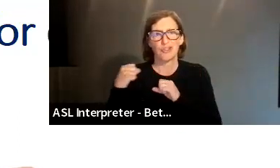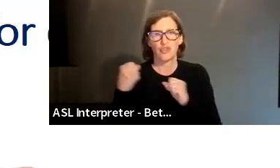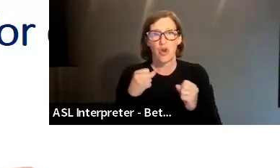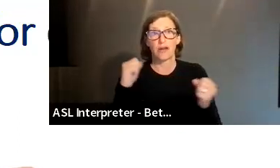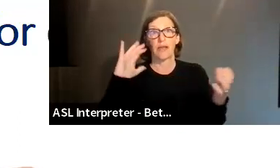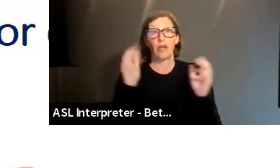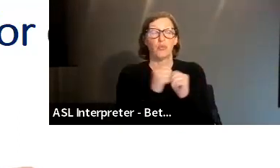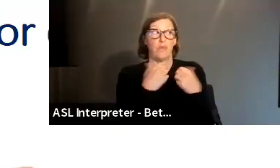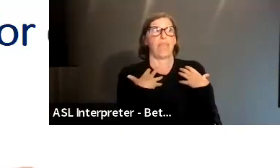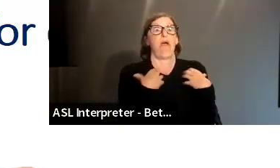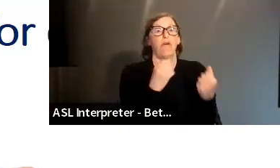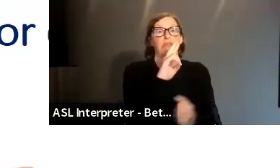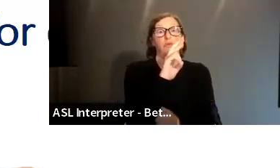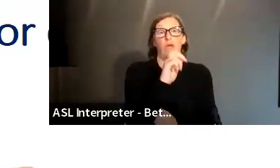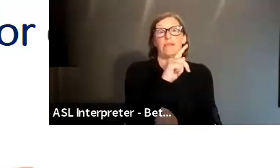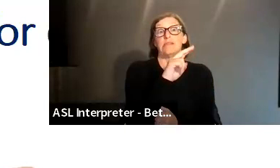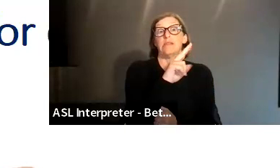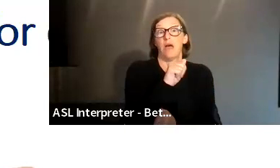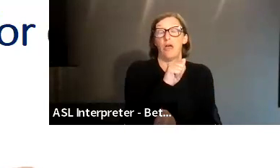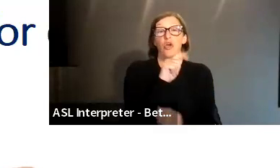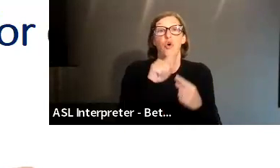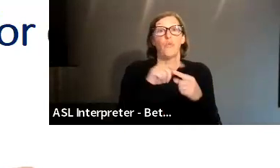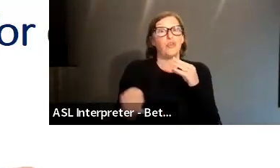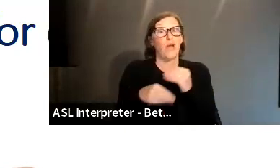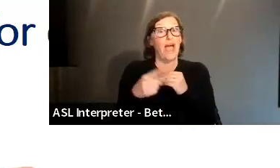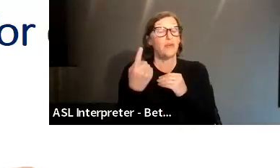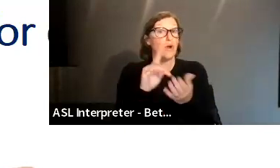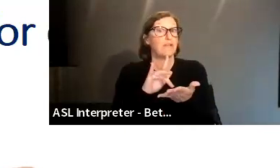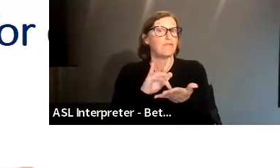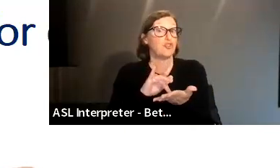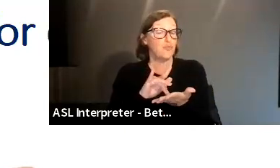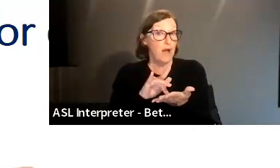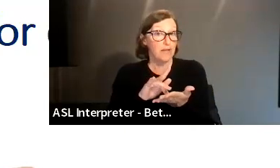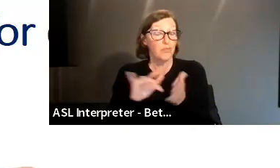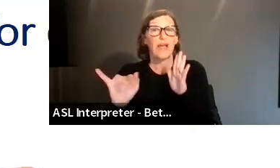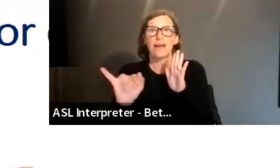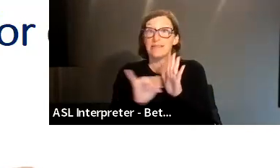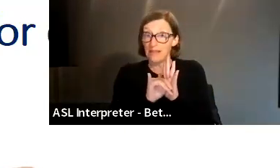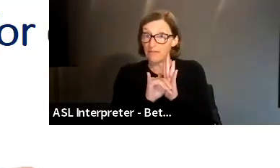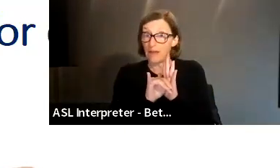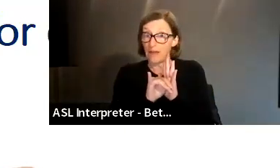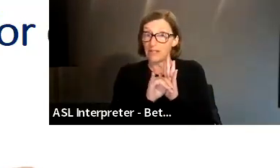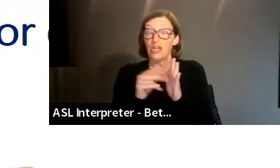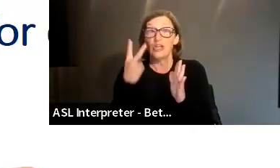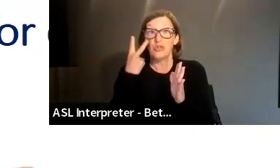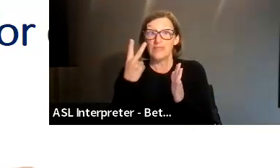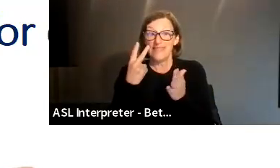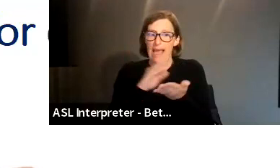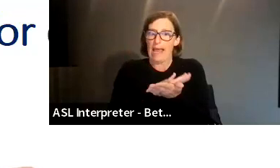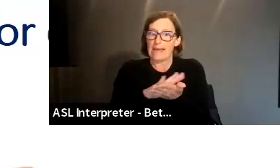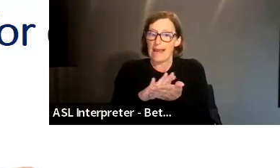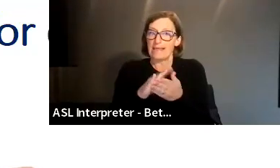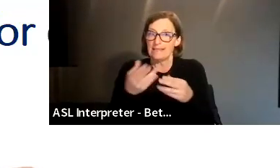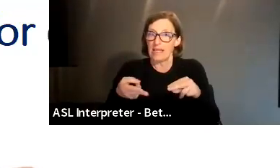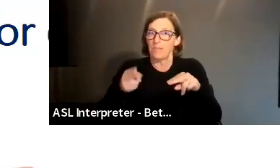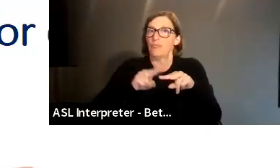control retina. However, when we add one of the drugs that we identified in the screen, we see nice elevation, nice expression